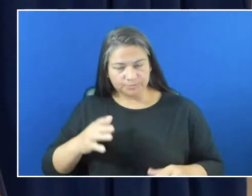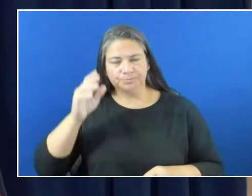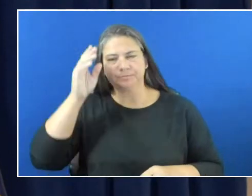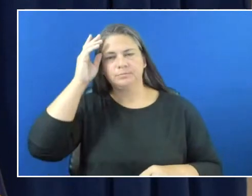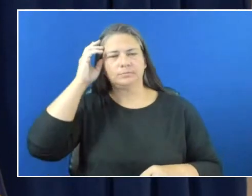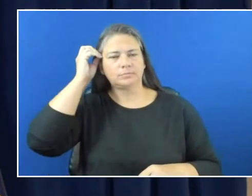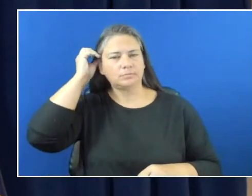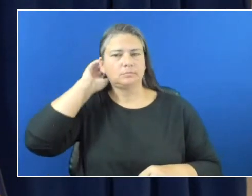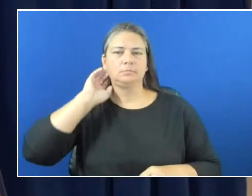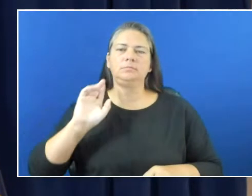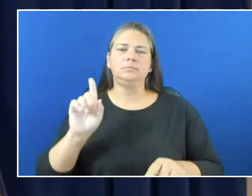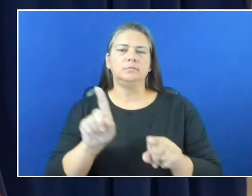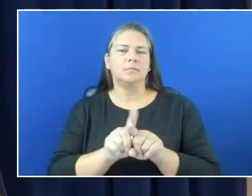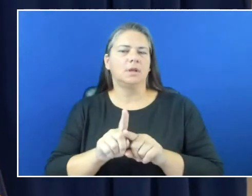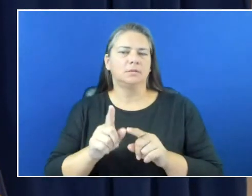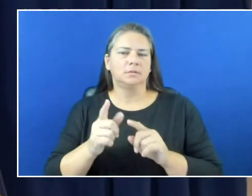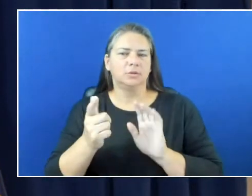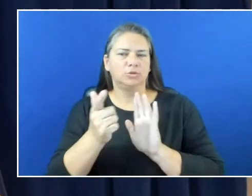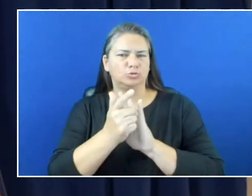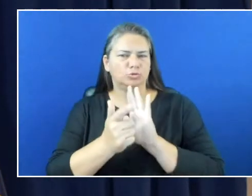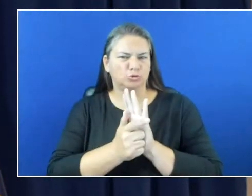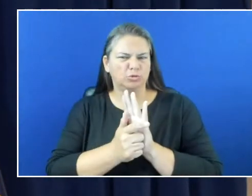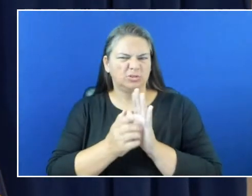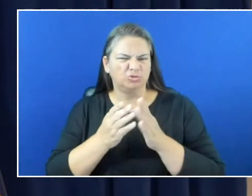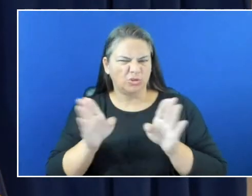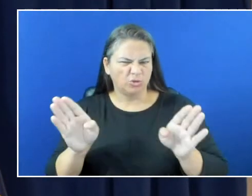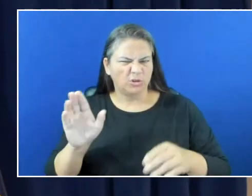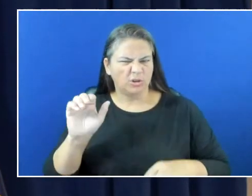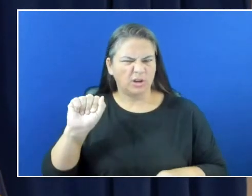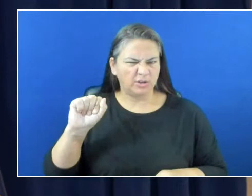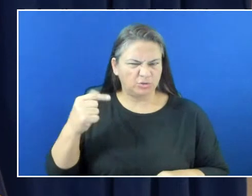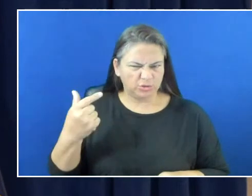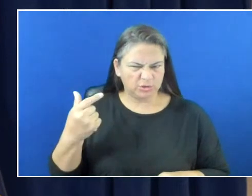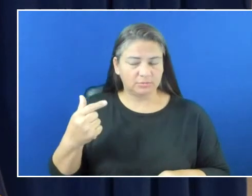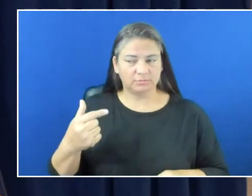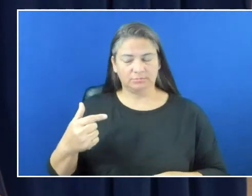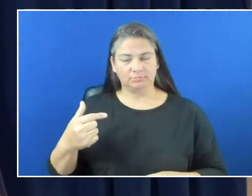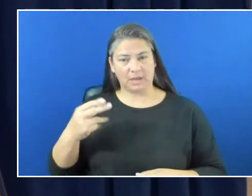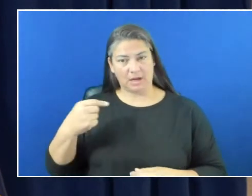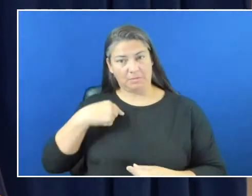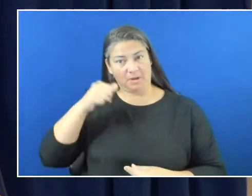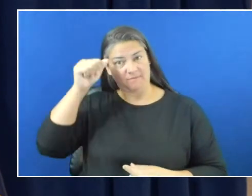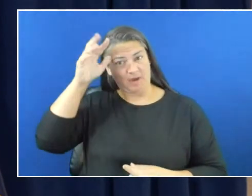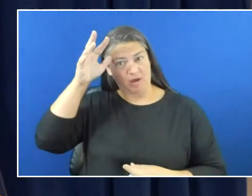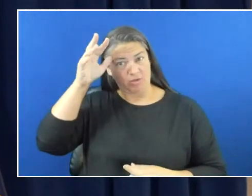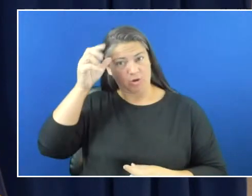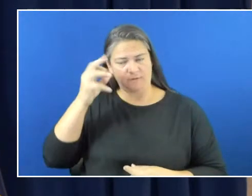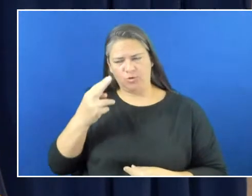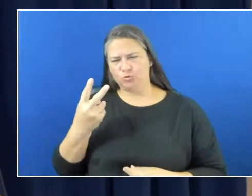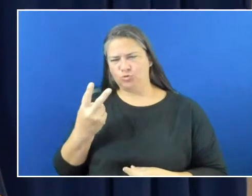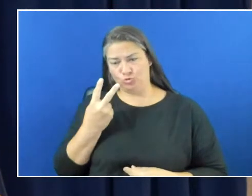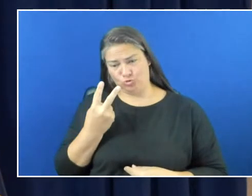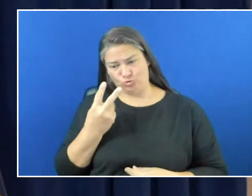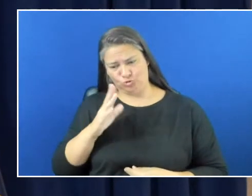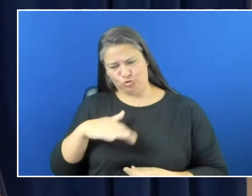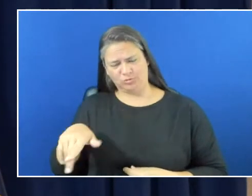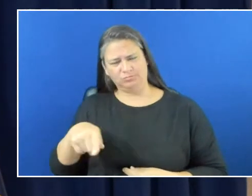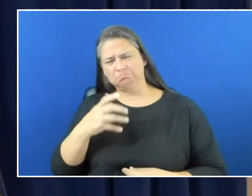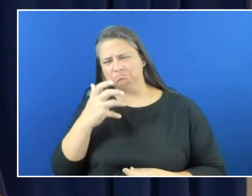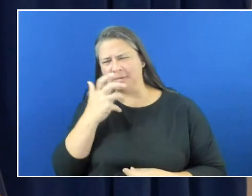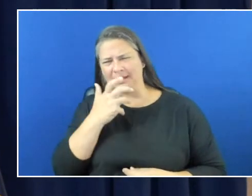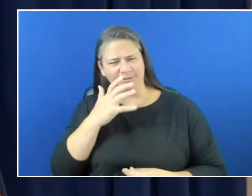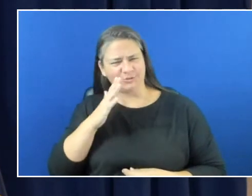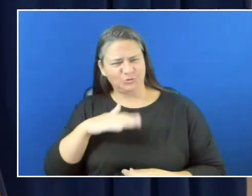as dad of two amazing children, my goal has always been to protect our kids,